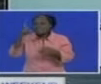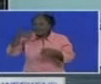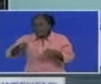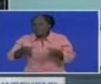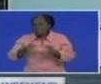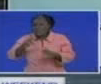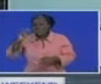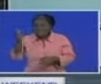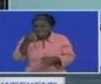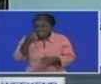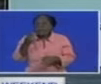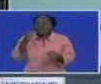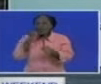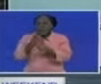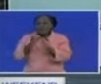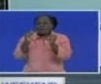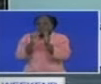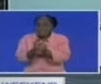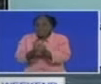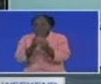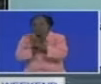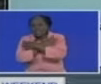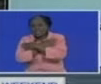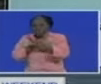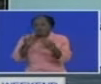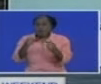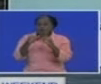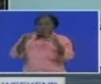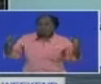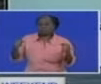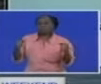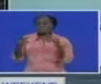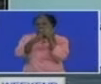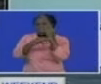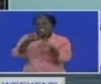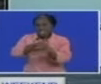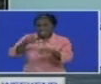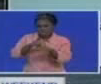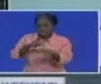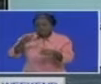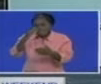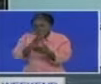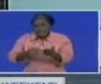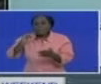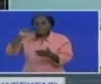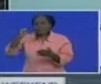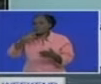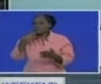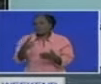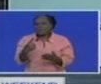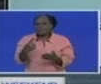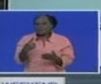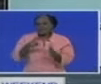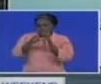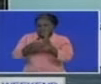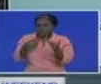Kenya to go in terms of dealing with friends or hostile nations, as they are now known by some politicians? We'll be discussing this. So please